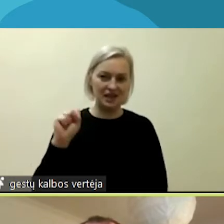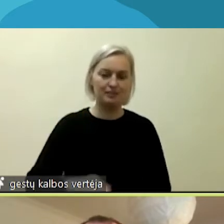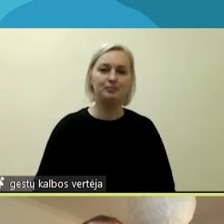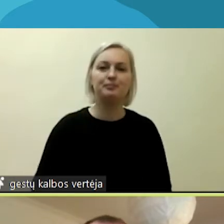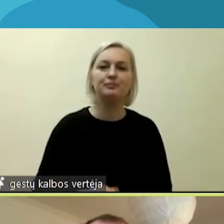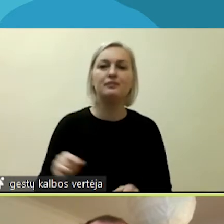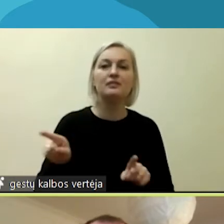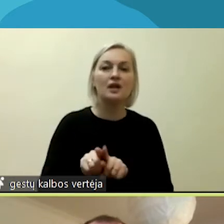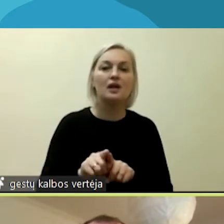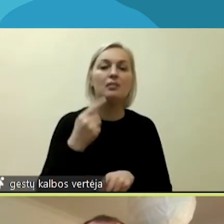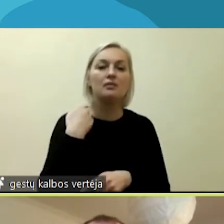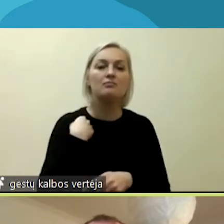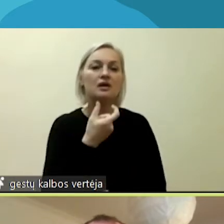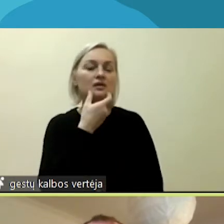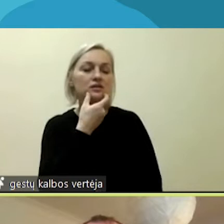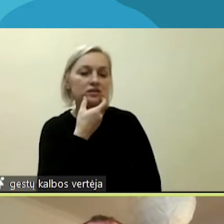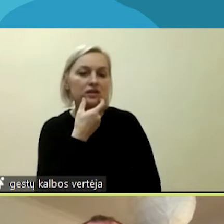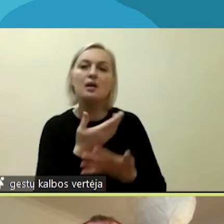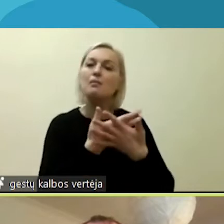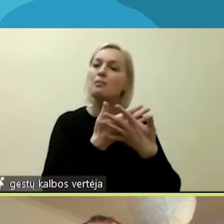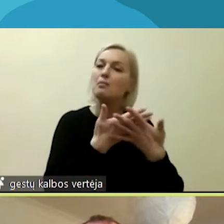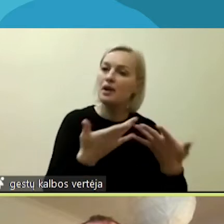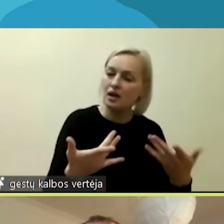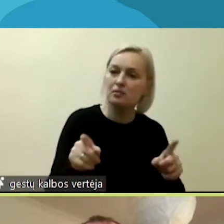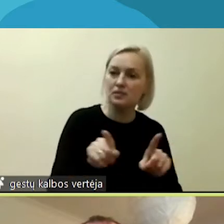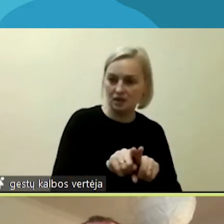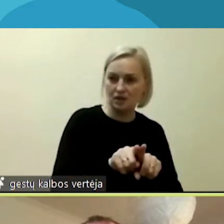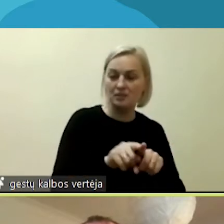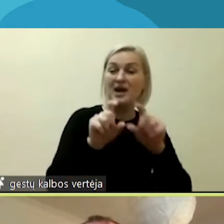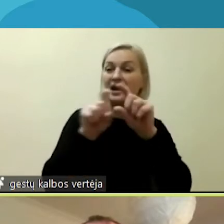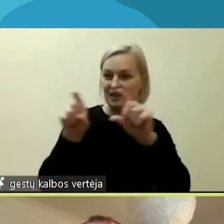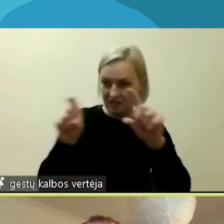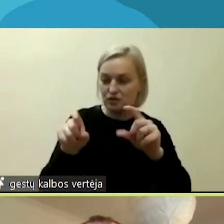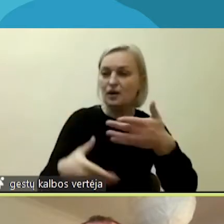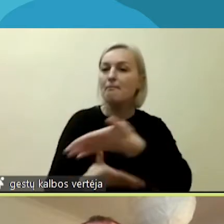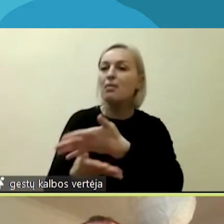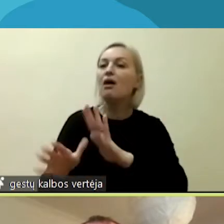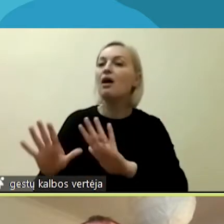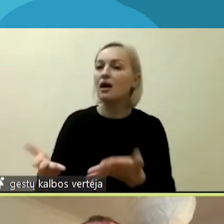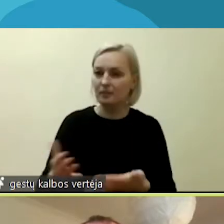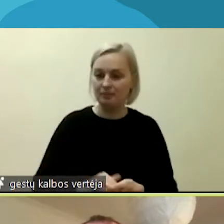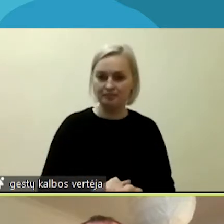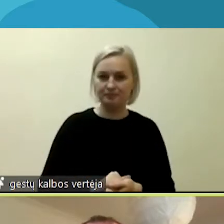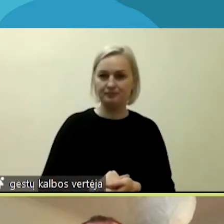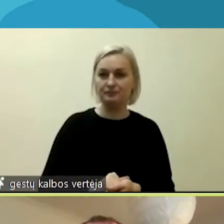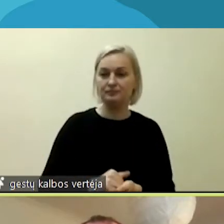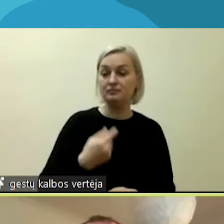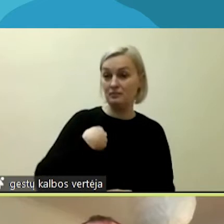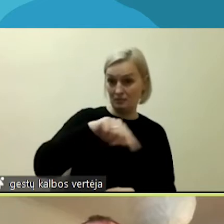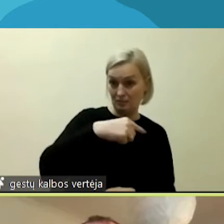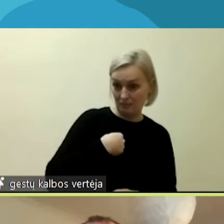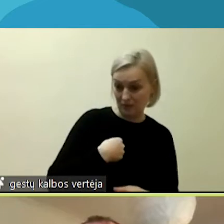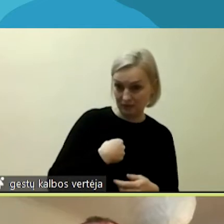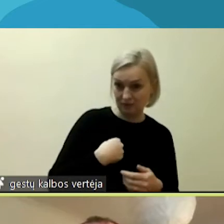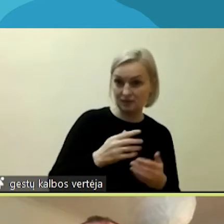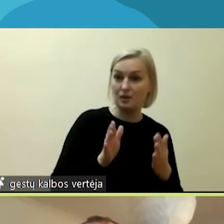well, or to hate crime and discriminatory incidents. In other words, we don't just ask people what happened.